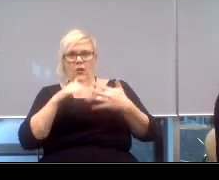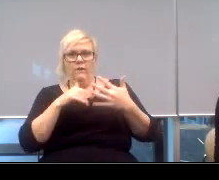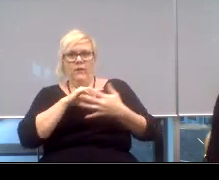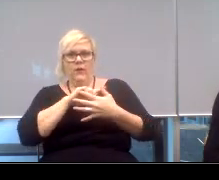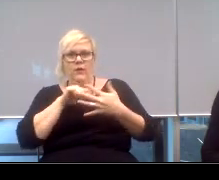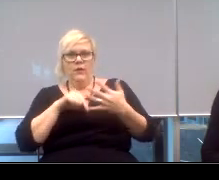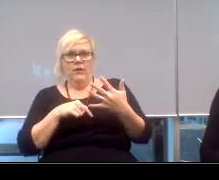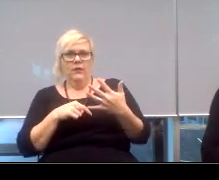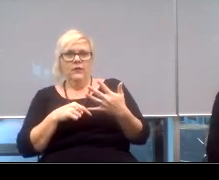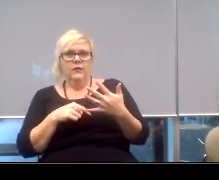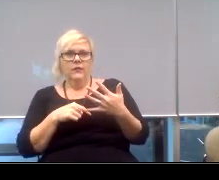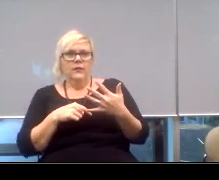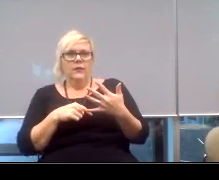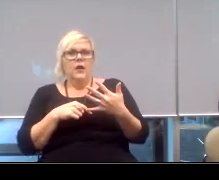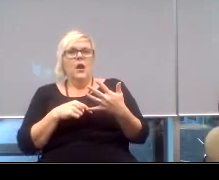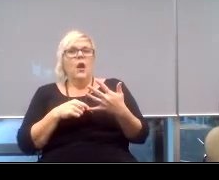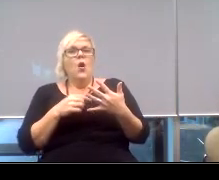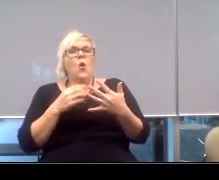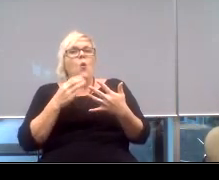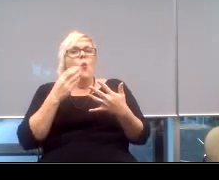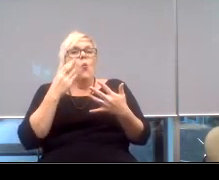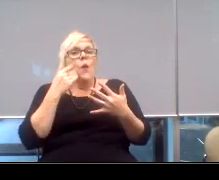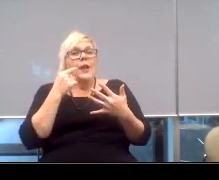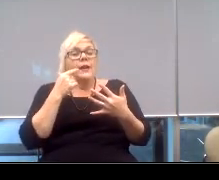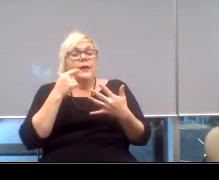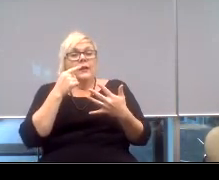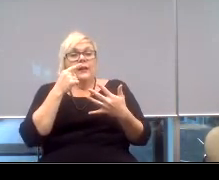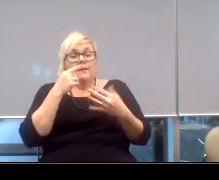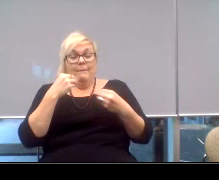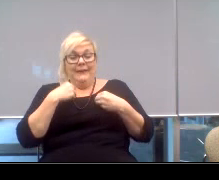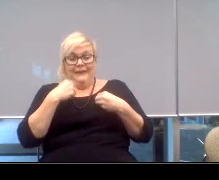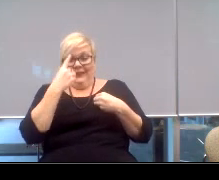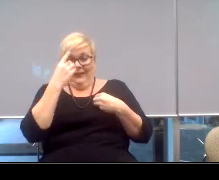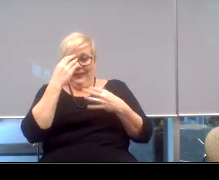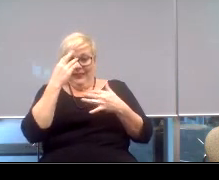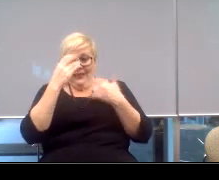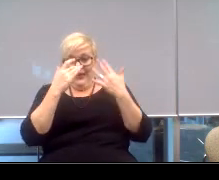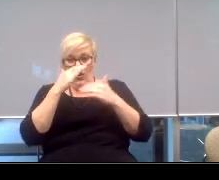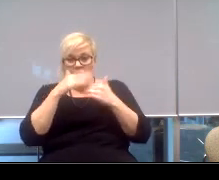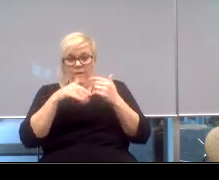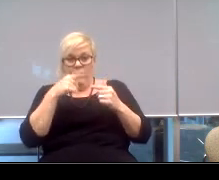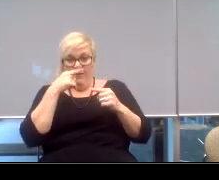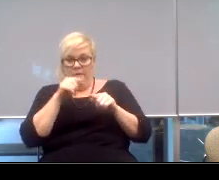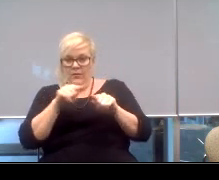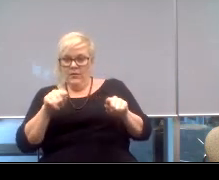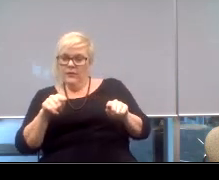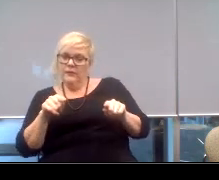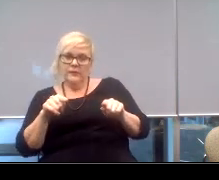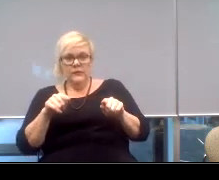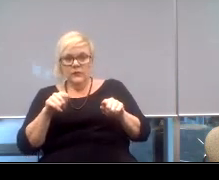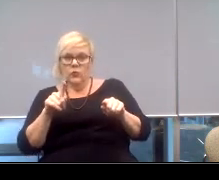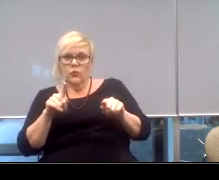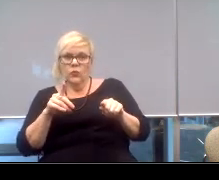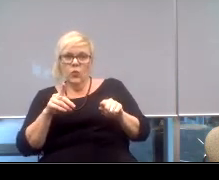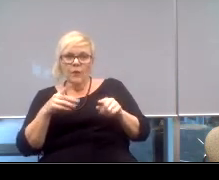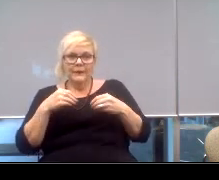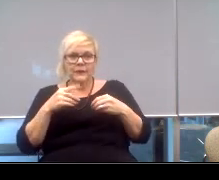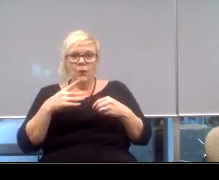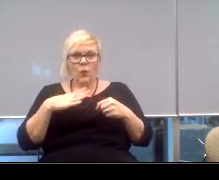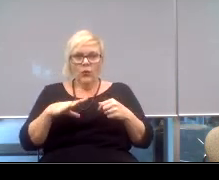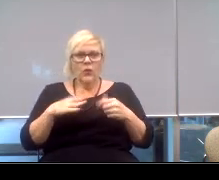When businesses start to think about new supports customers might want, they naturally think about new customers, new ways of doing